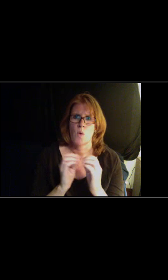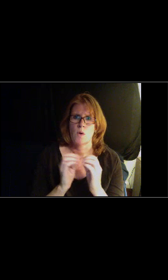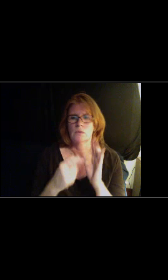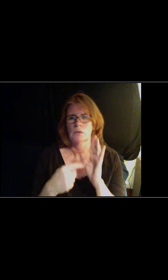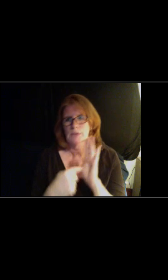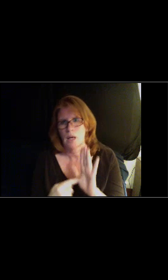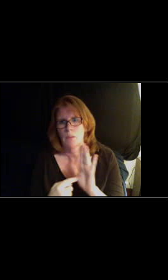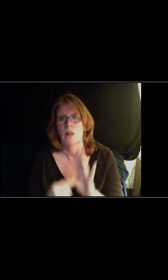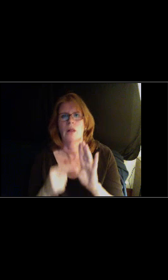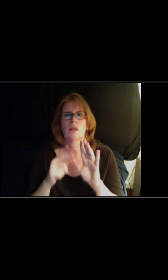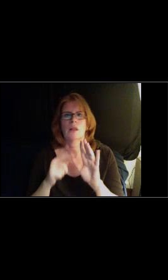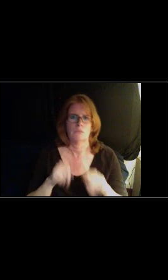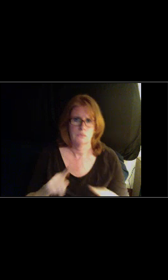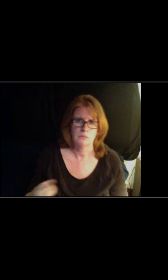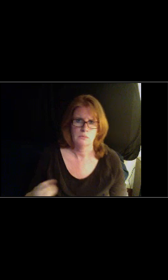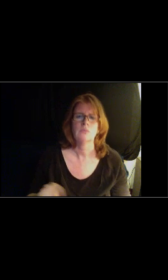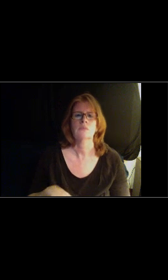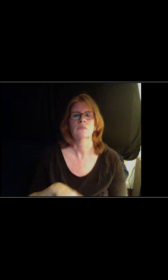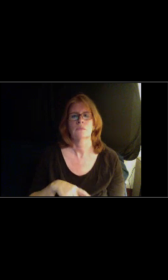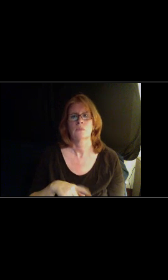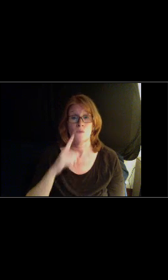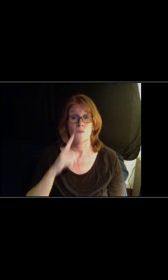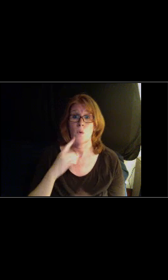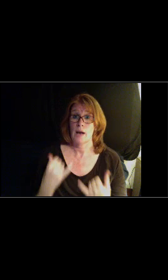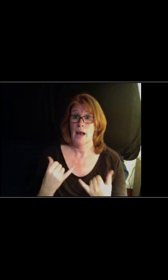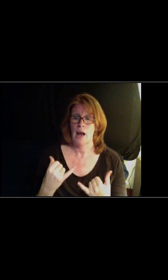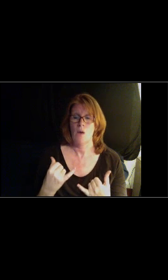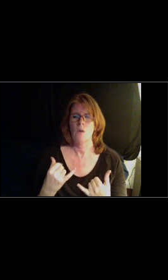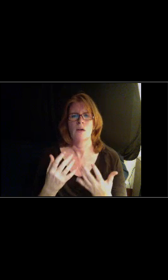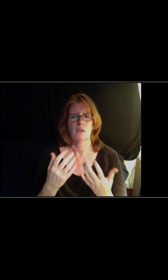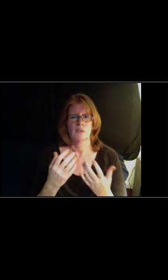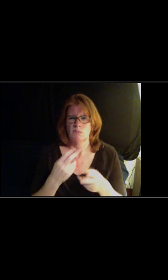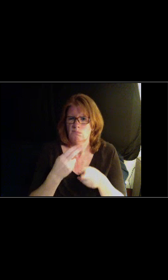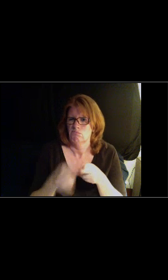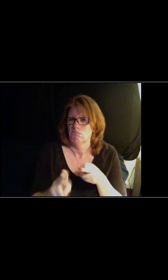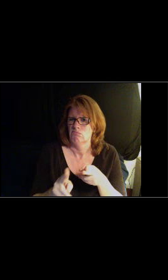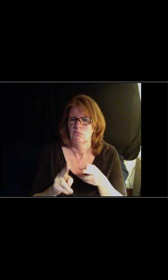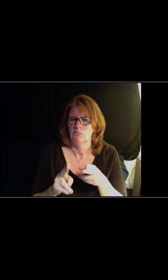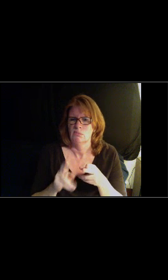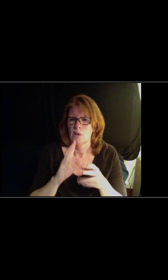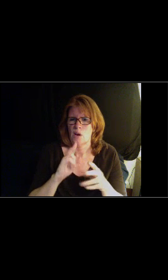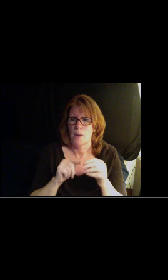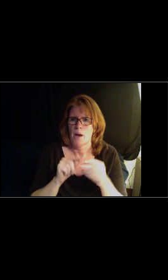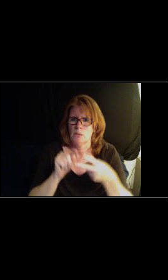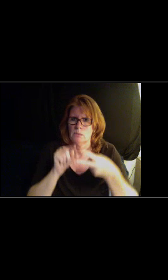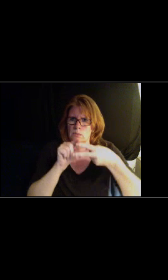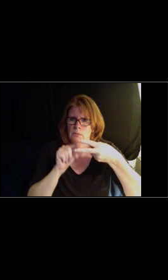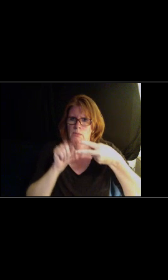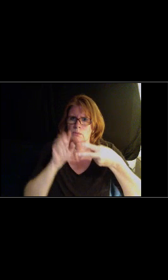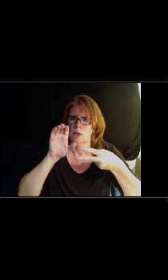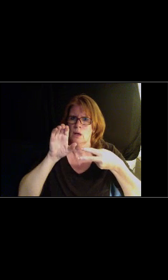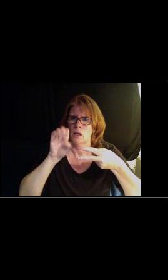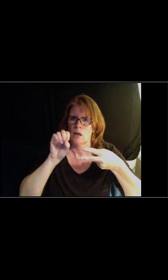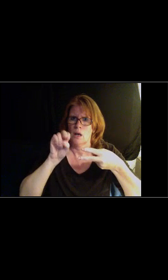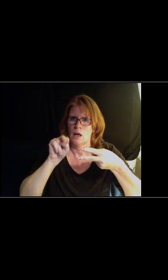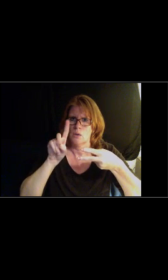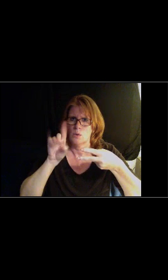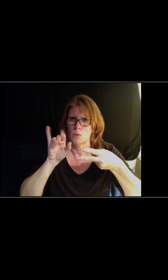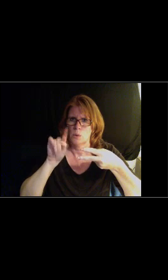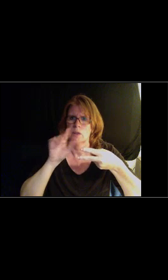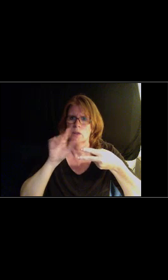fine. It will be recorded again and you will have access to it at a later date. But I will go more in depth into some of my research and the understanding